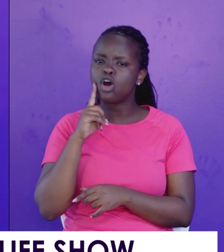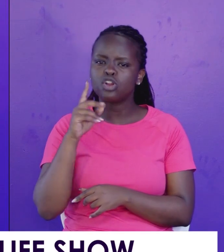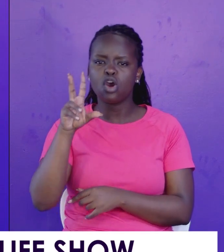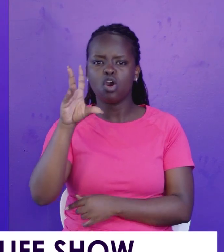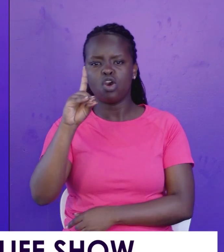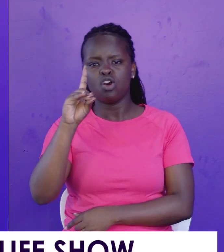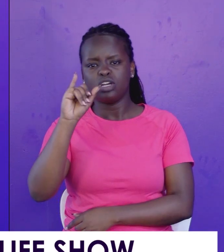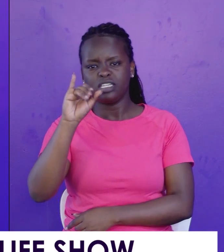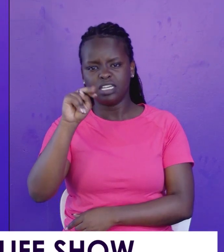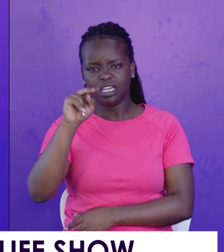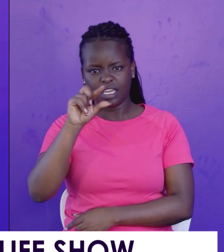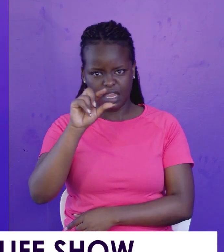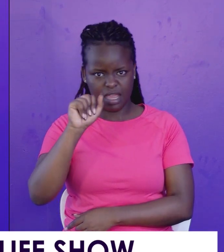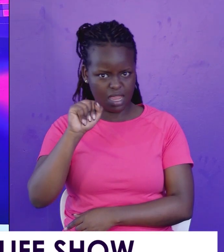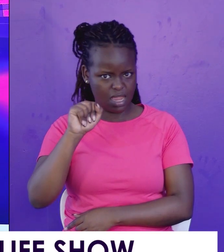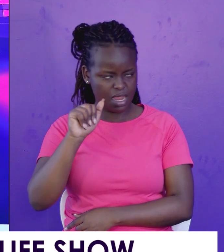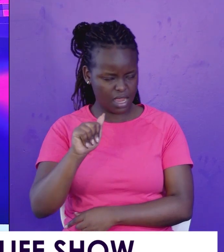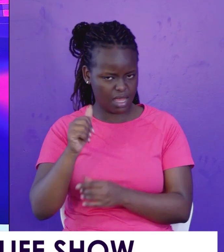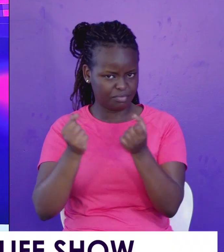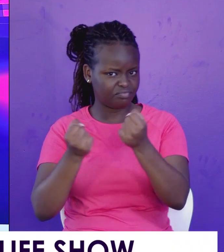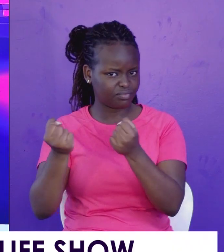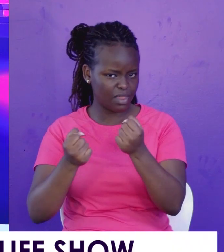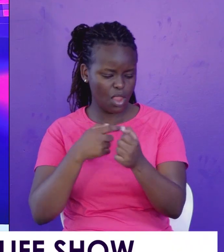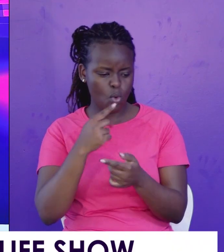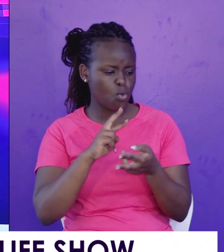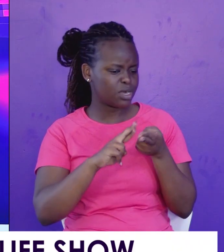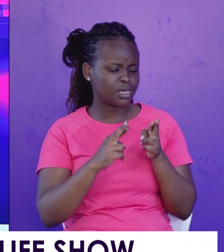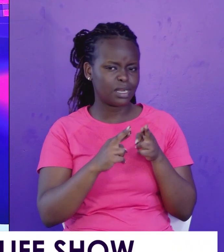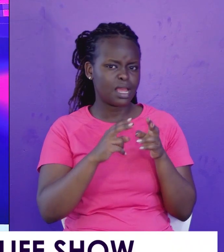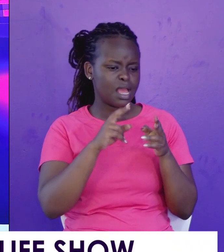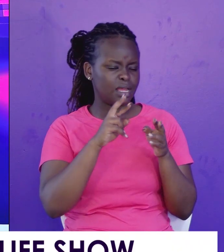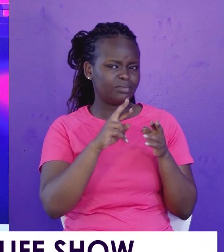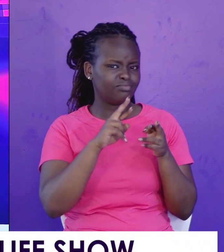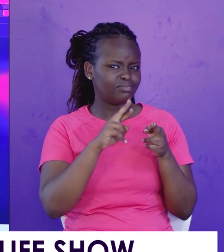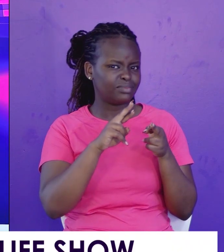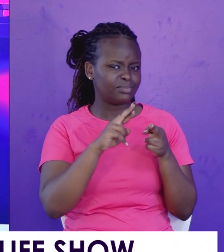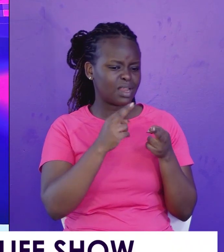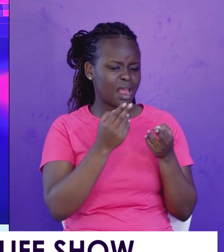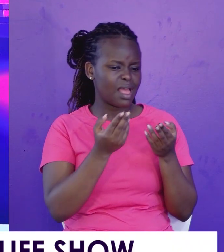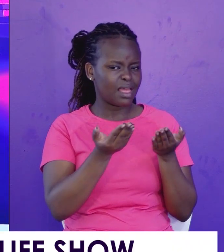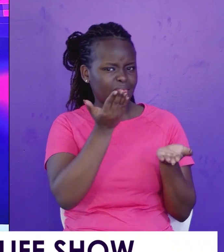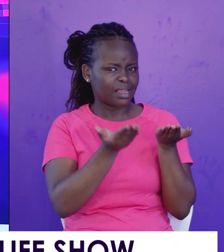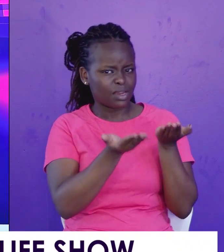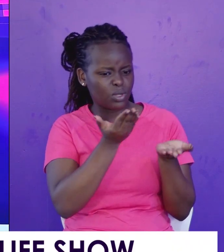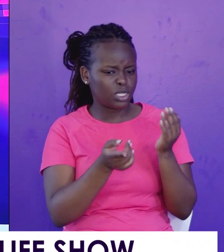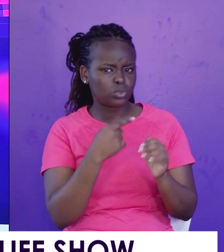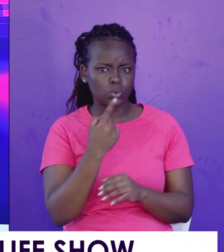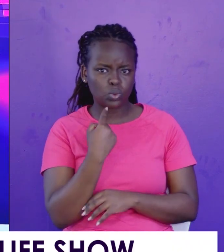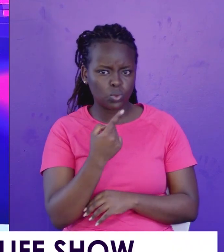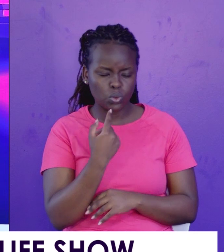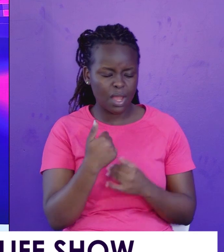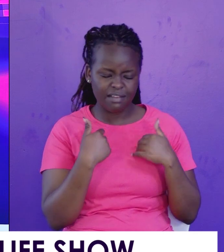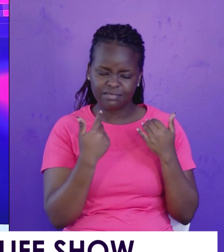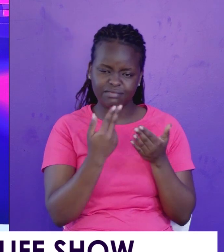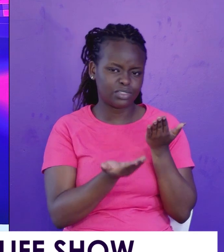regulates it? and that's the problem. Who regulates Sheng? There's no real regulation for something like Sheng. And so you need to